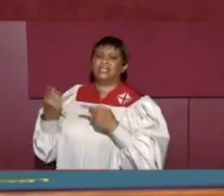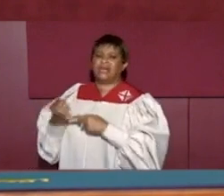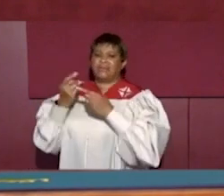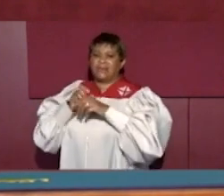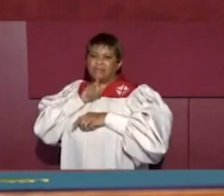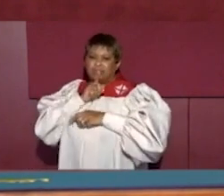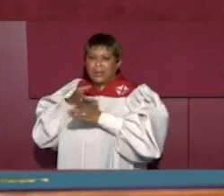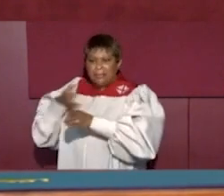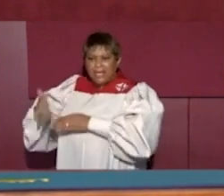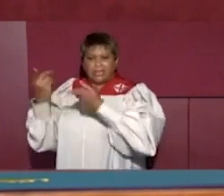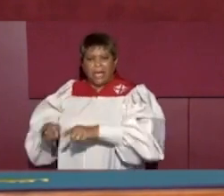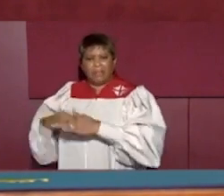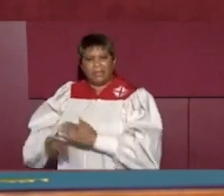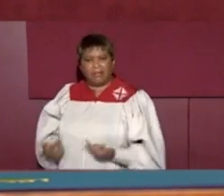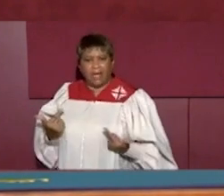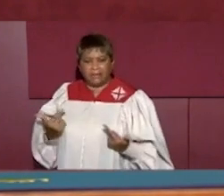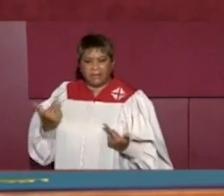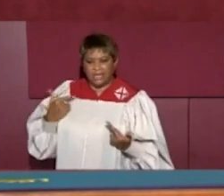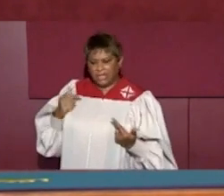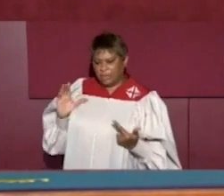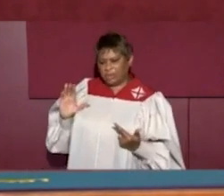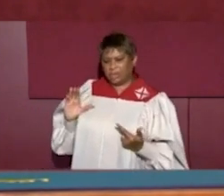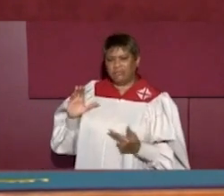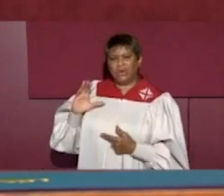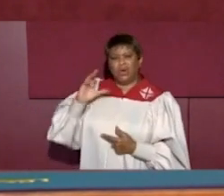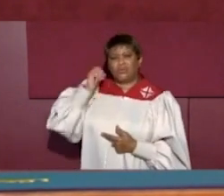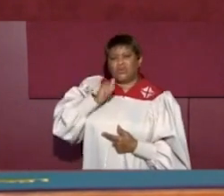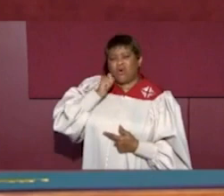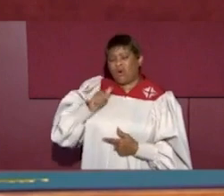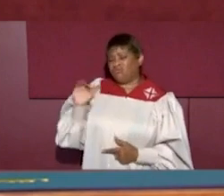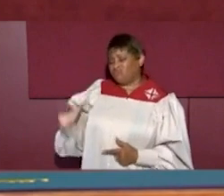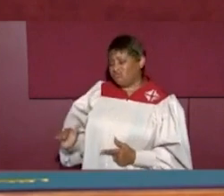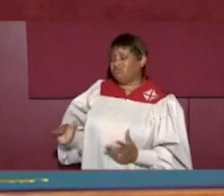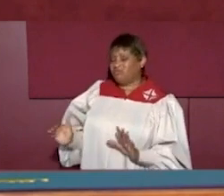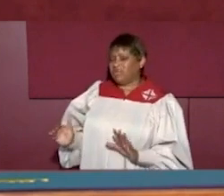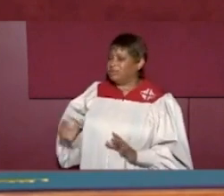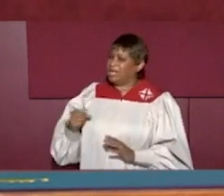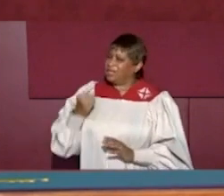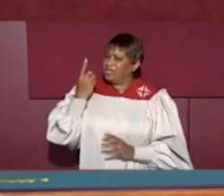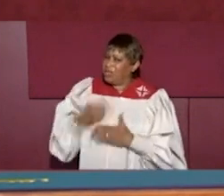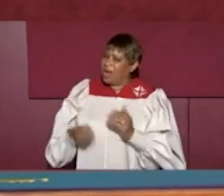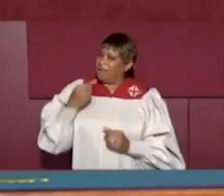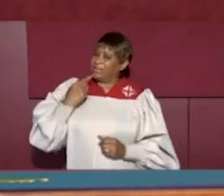suck it up. Now, she was just a little girl. I don't even think she really understood all I was saying, but she'd be back.